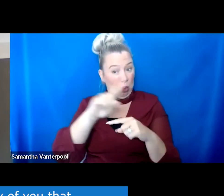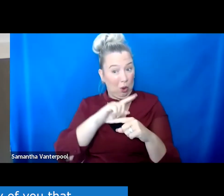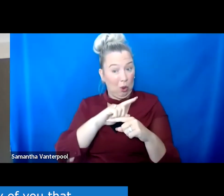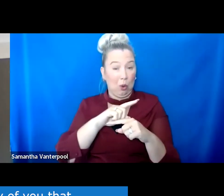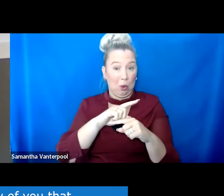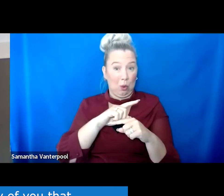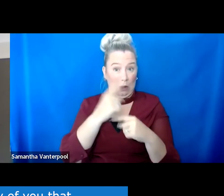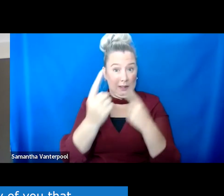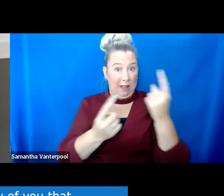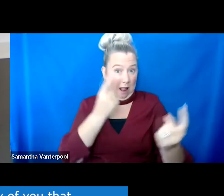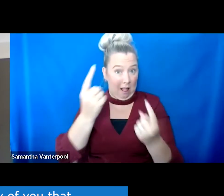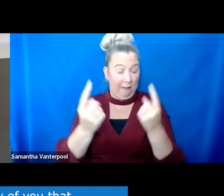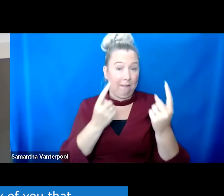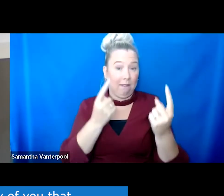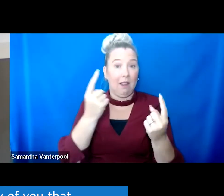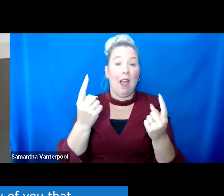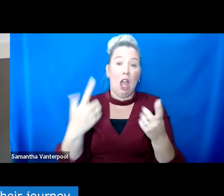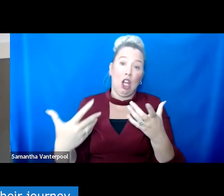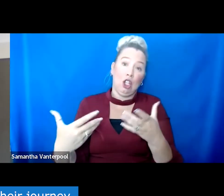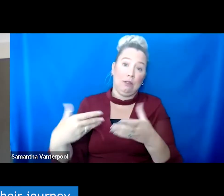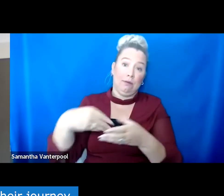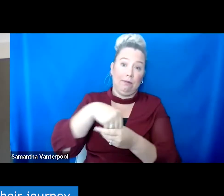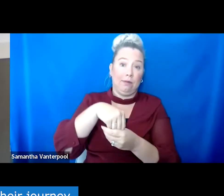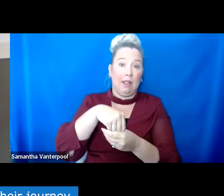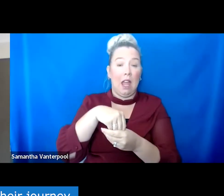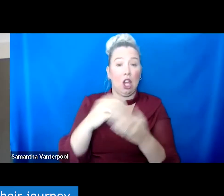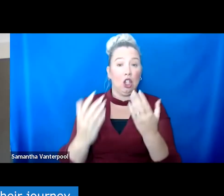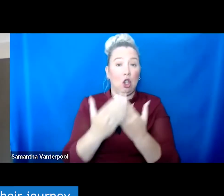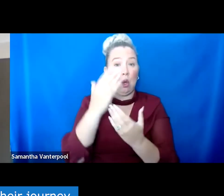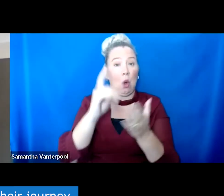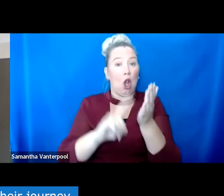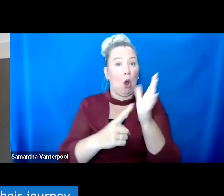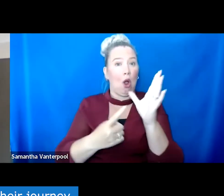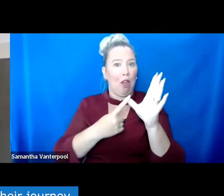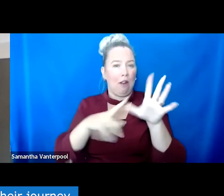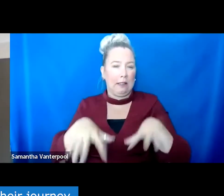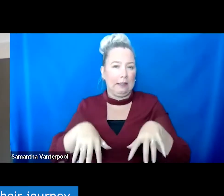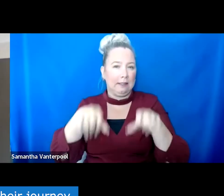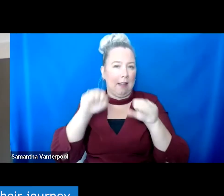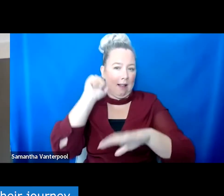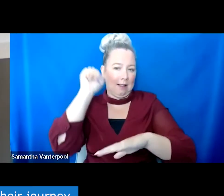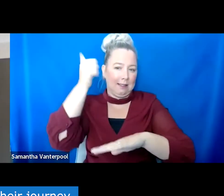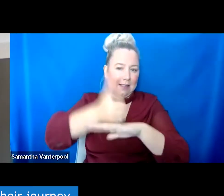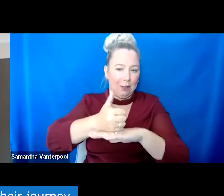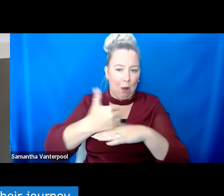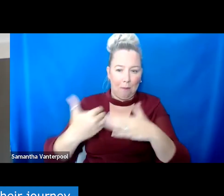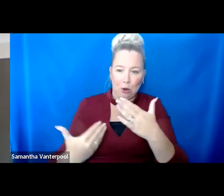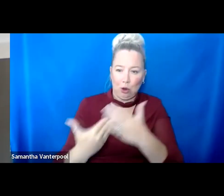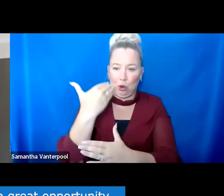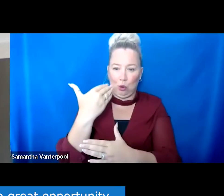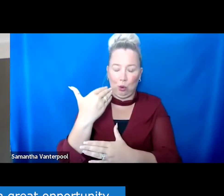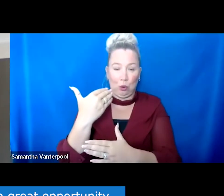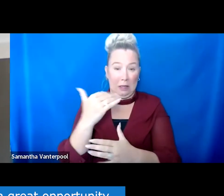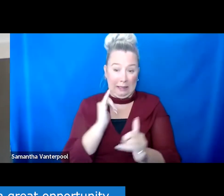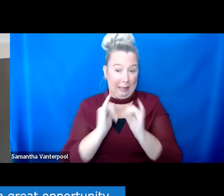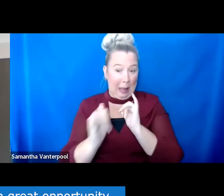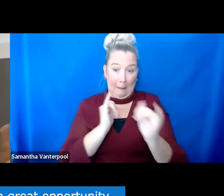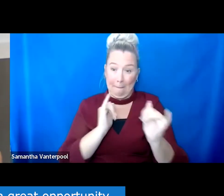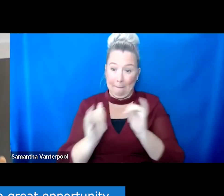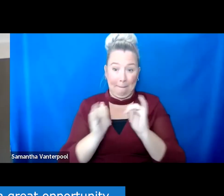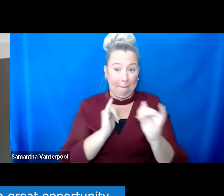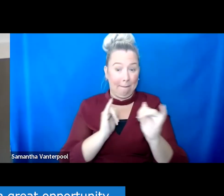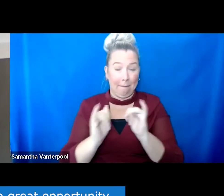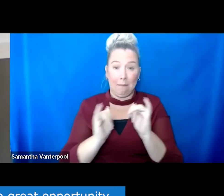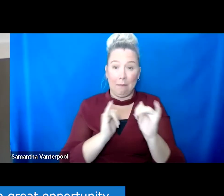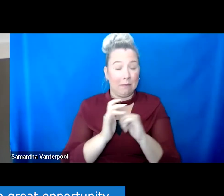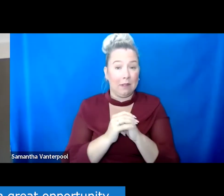part of the new local authority starting their journey, you'll be a bit like me, which is this